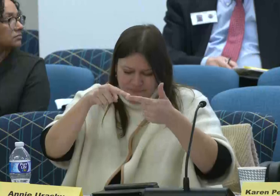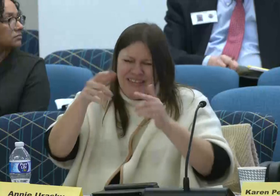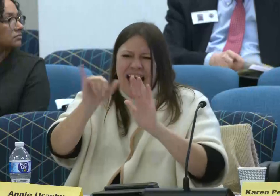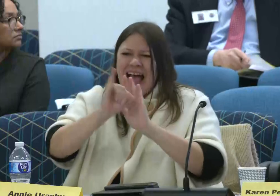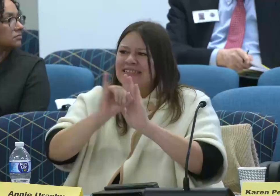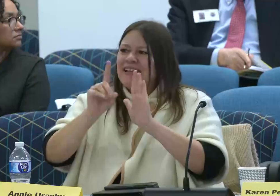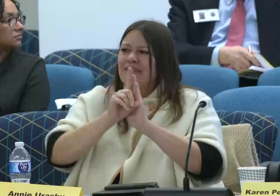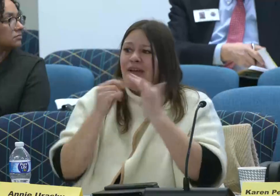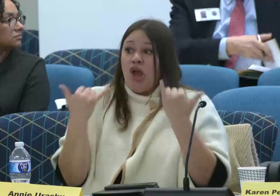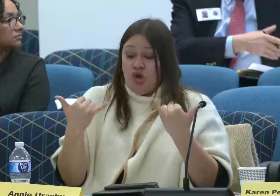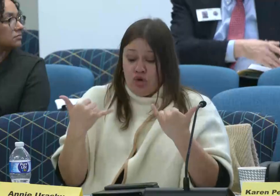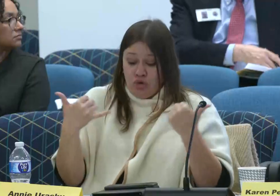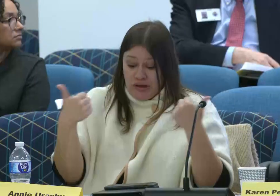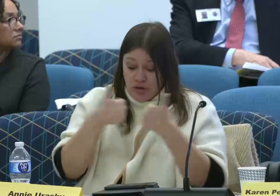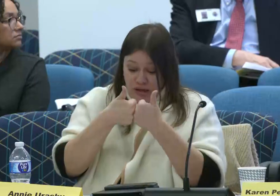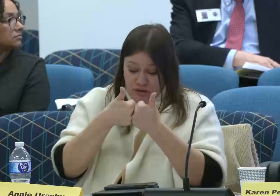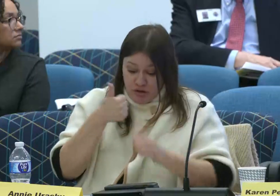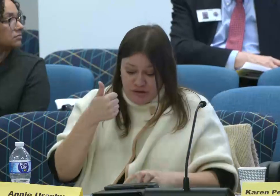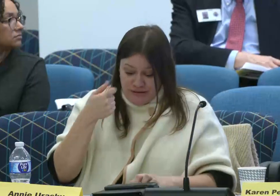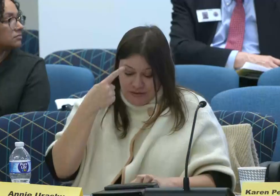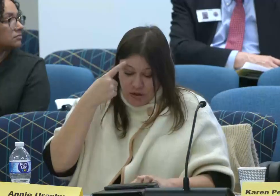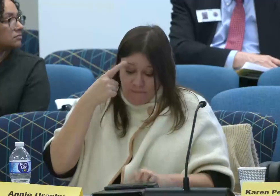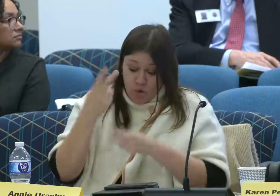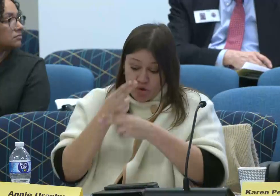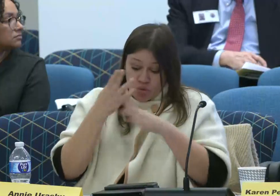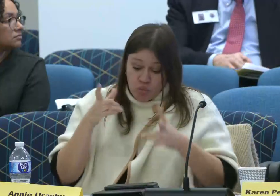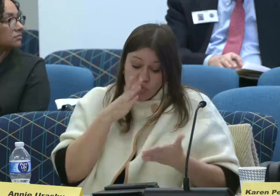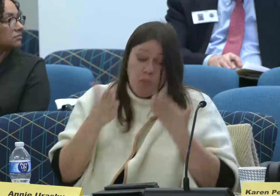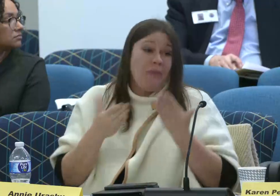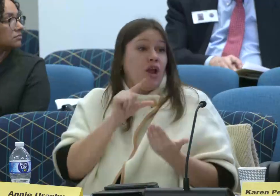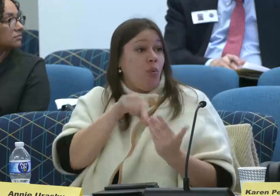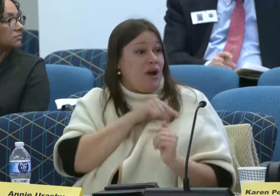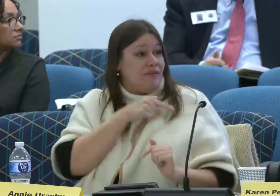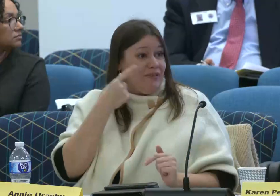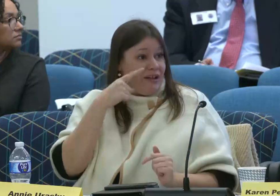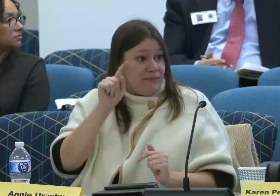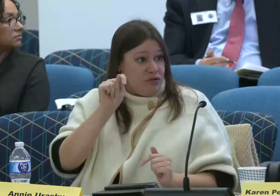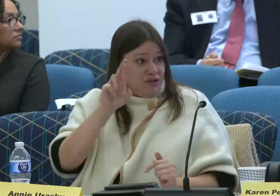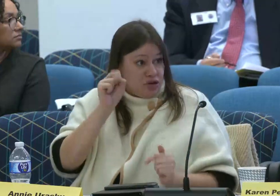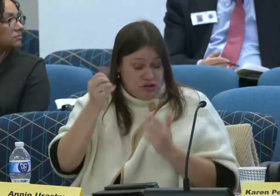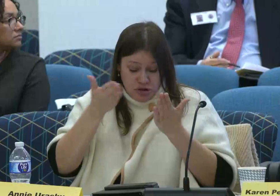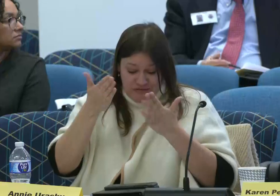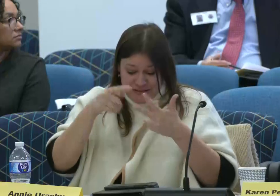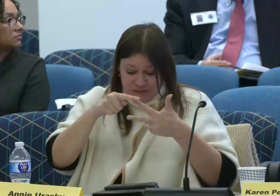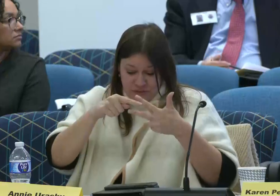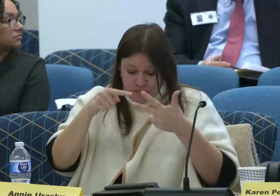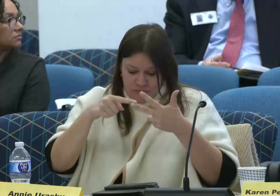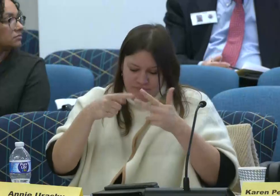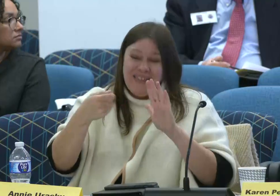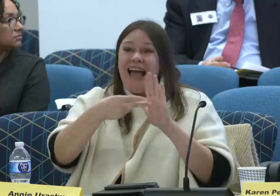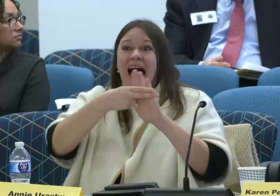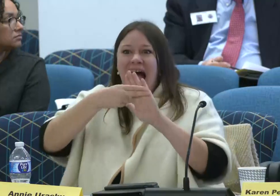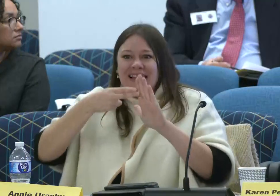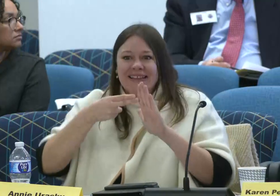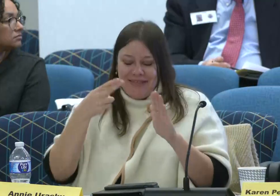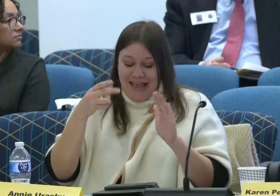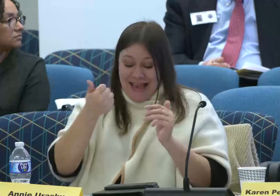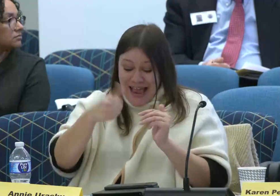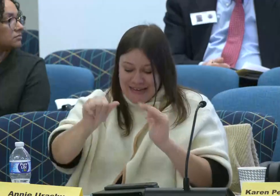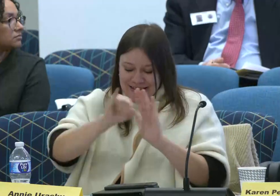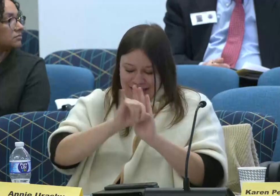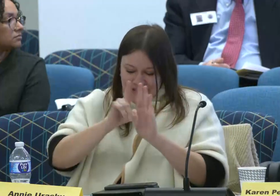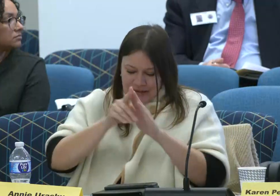provide consumers who use TRS services or identify current challenges for consumers who may qualify for TRS